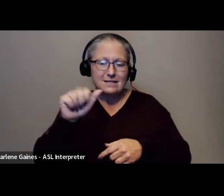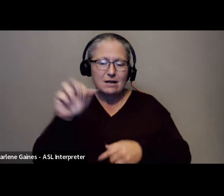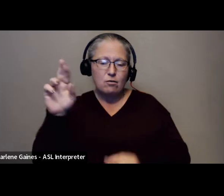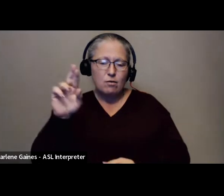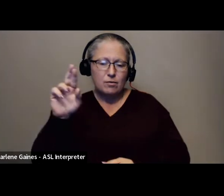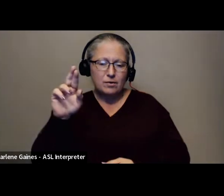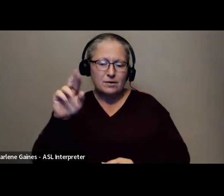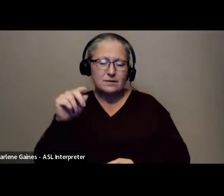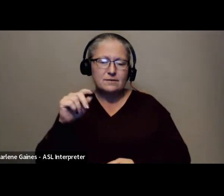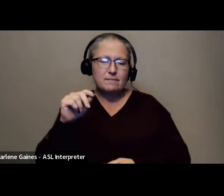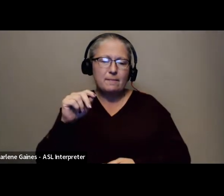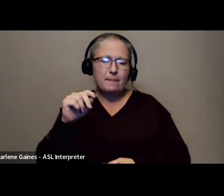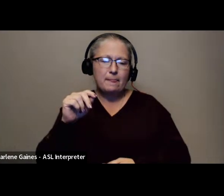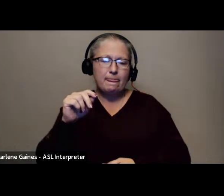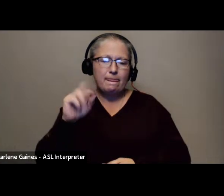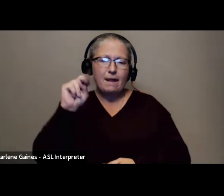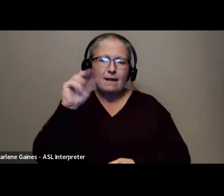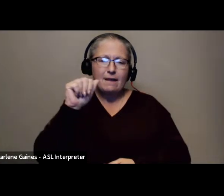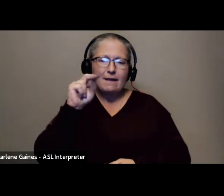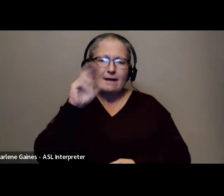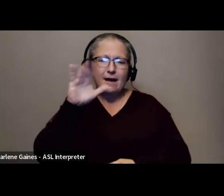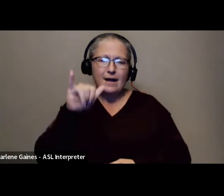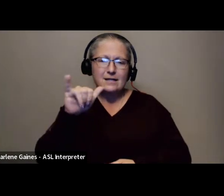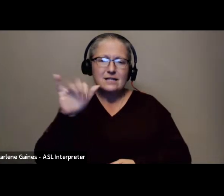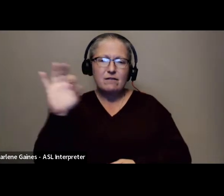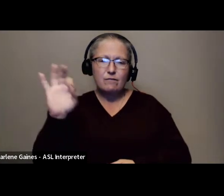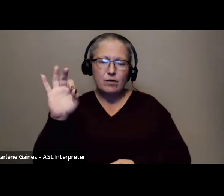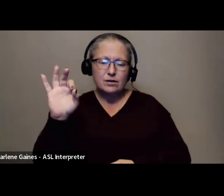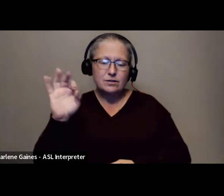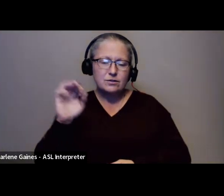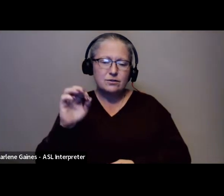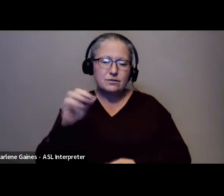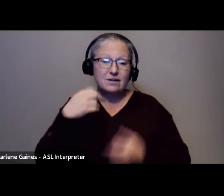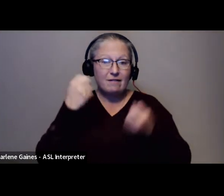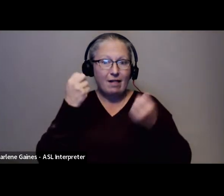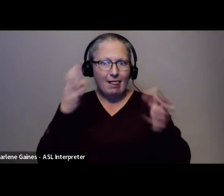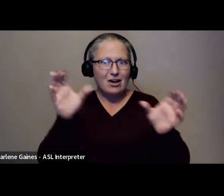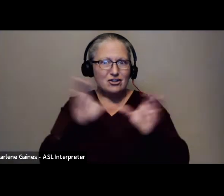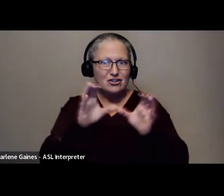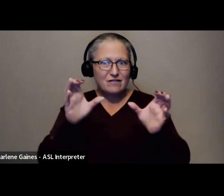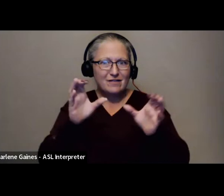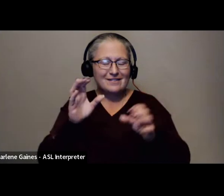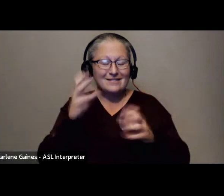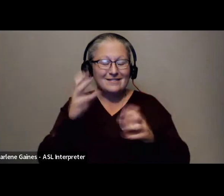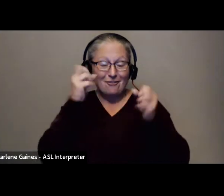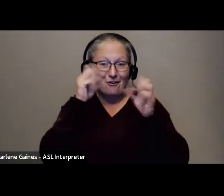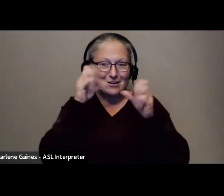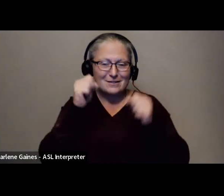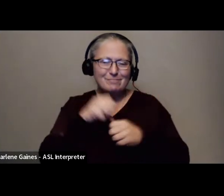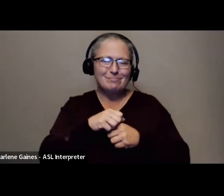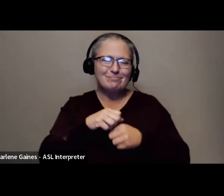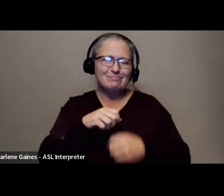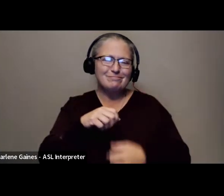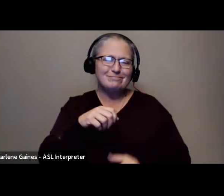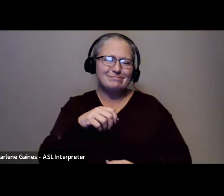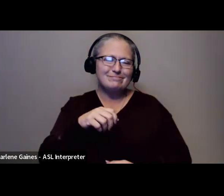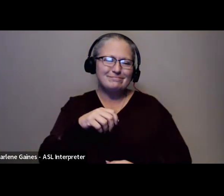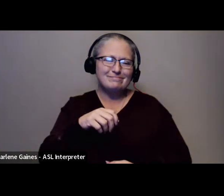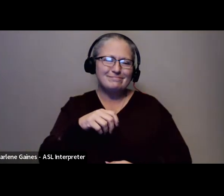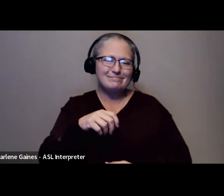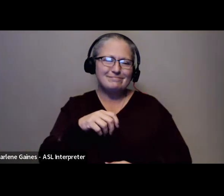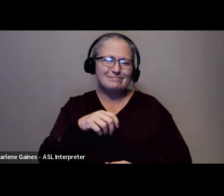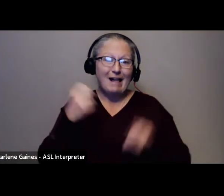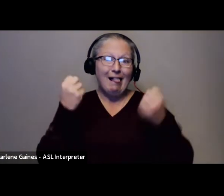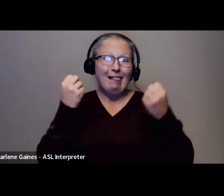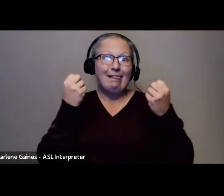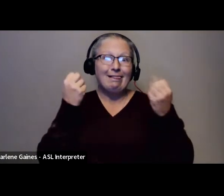Rodriguez, Nancy Frazier. We got a lot of certificates. This is awesome. Yeah, it's a